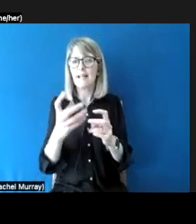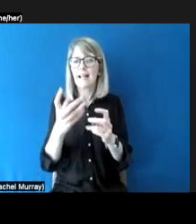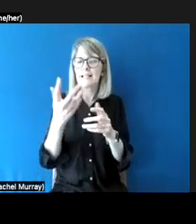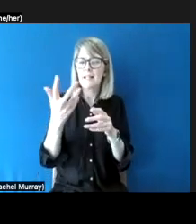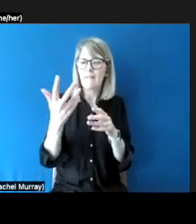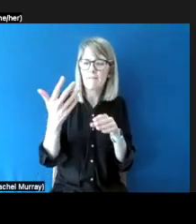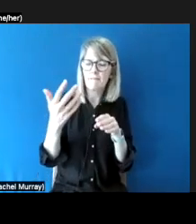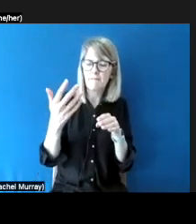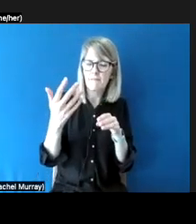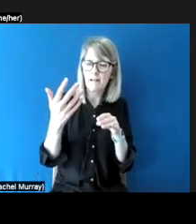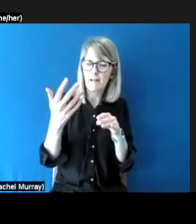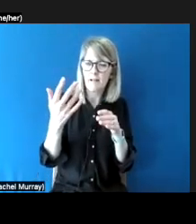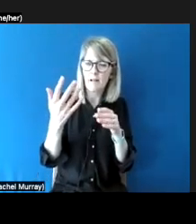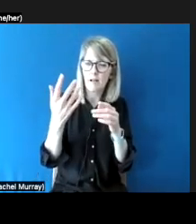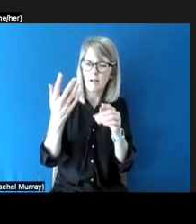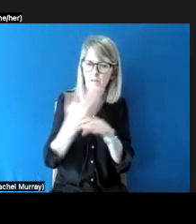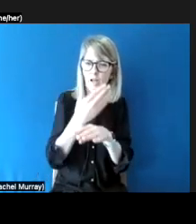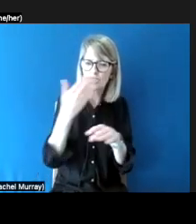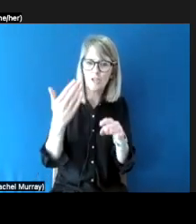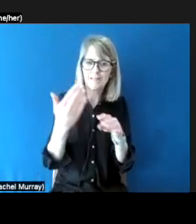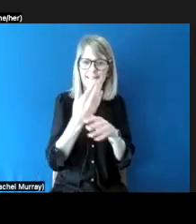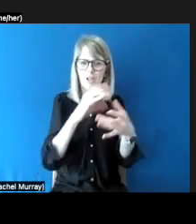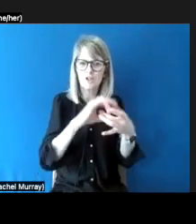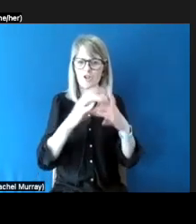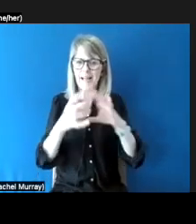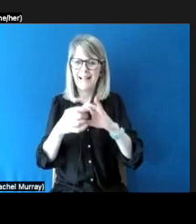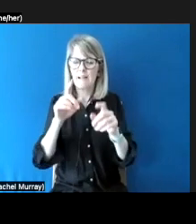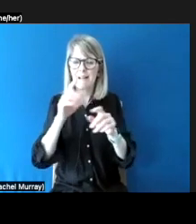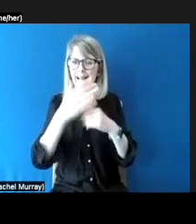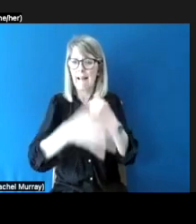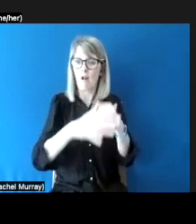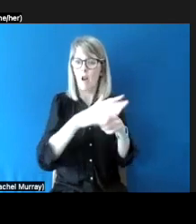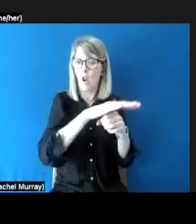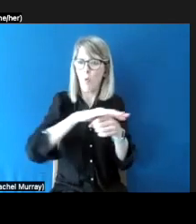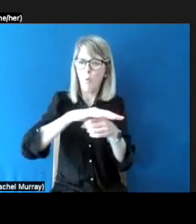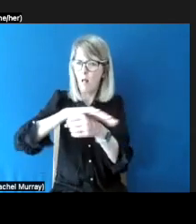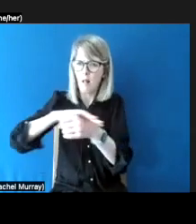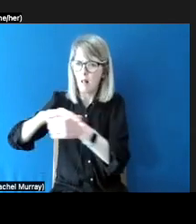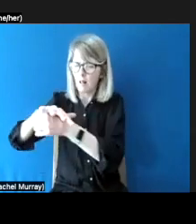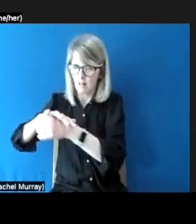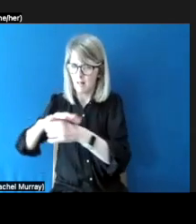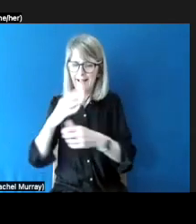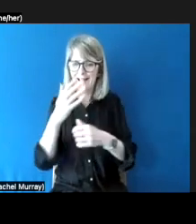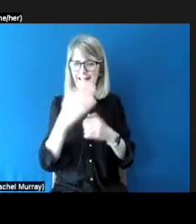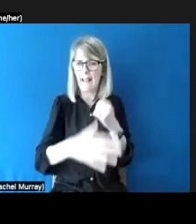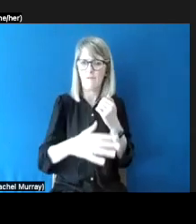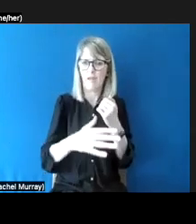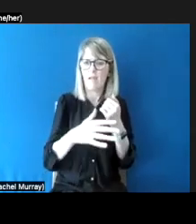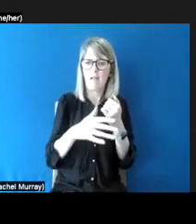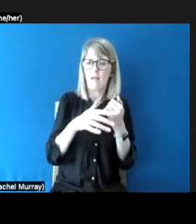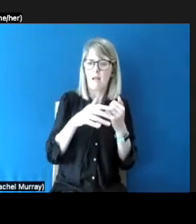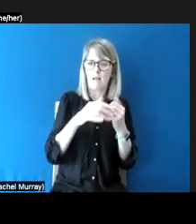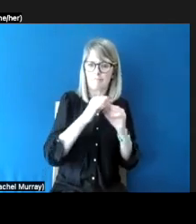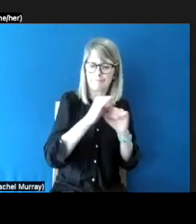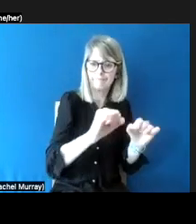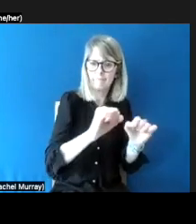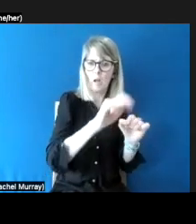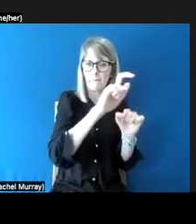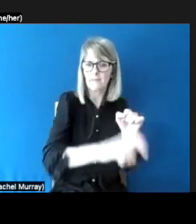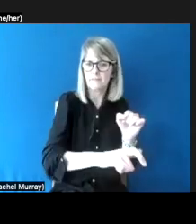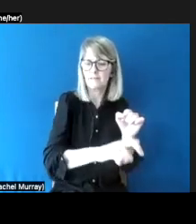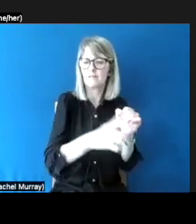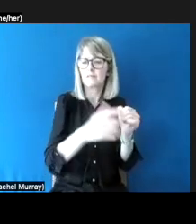chain. It is never localized here and there, never in anybody's hands, never appropriated as a